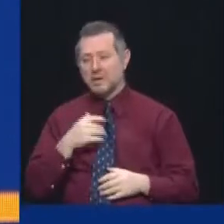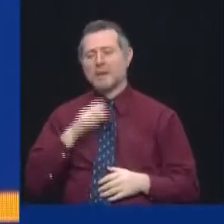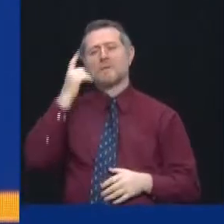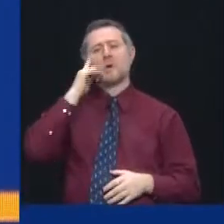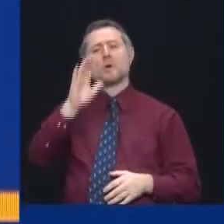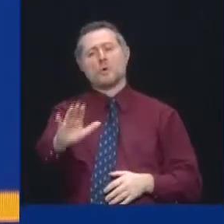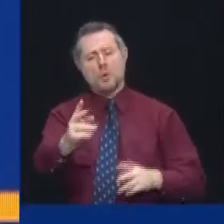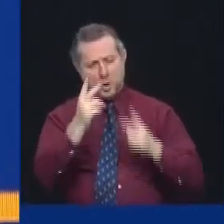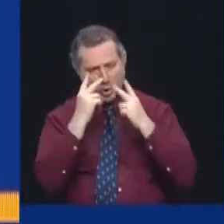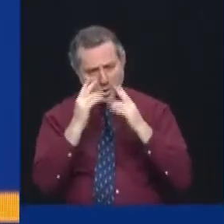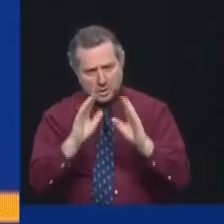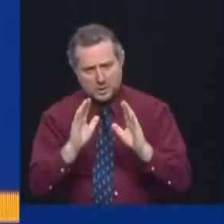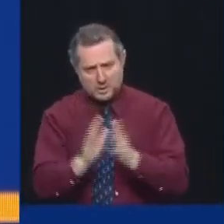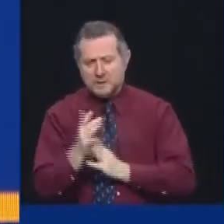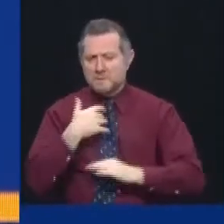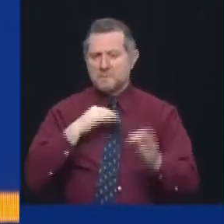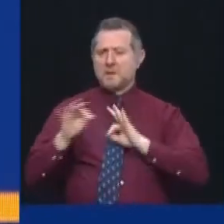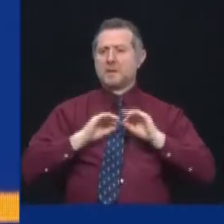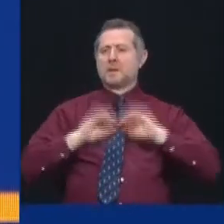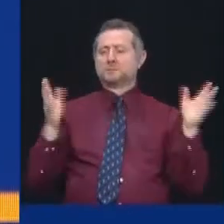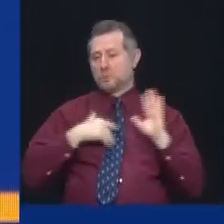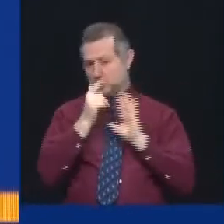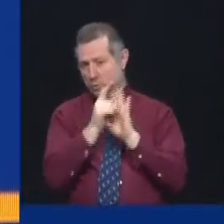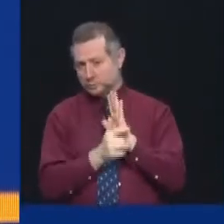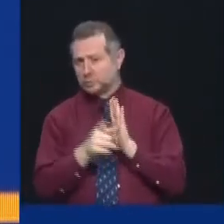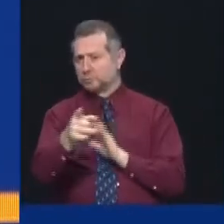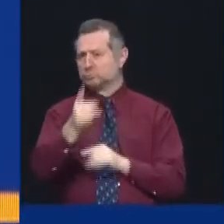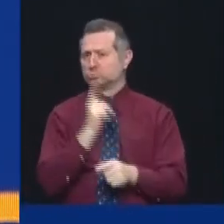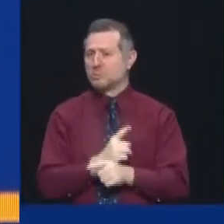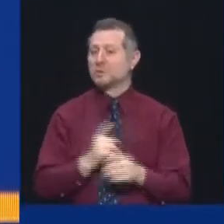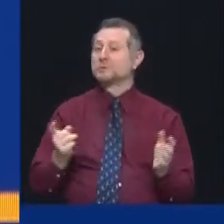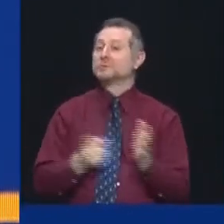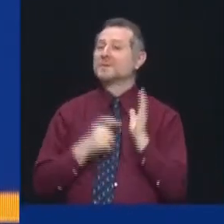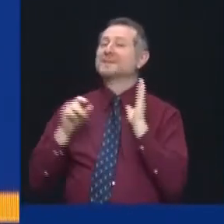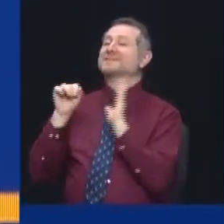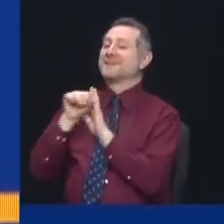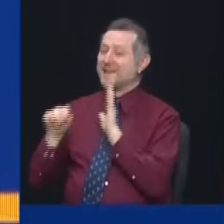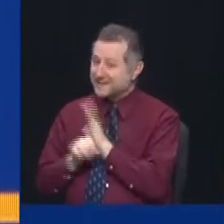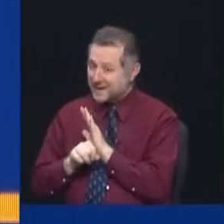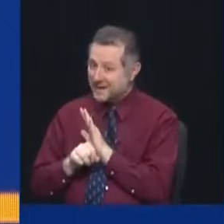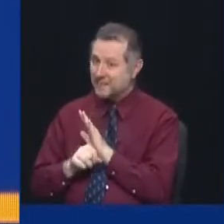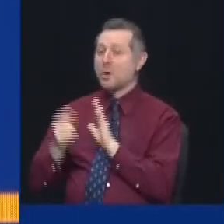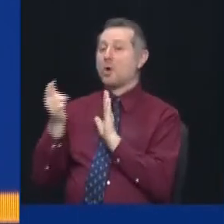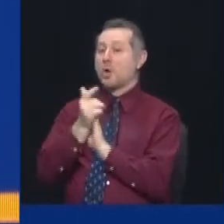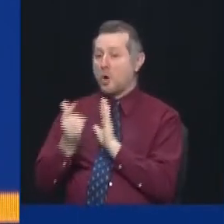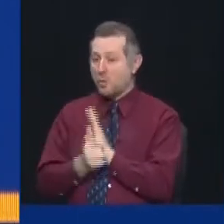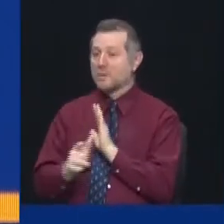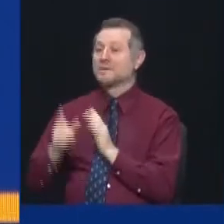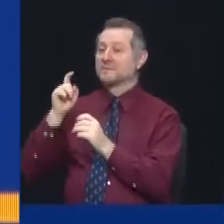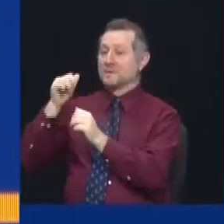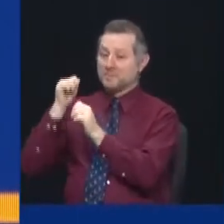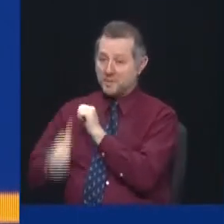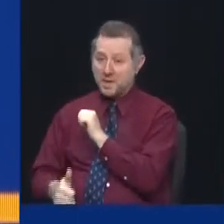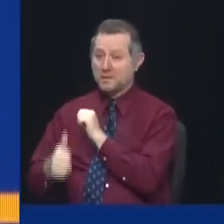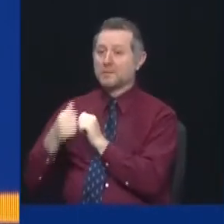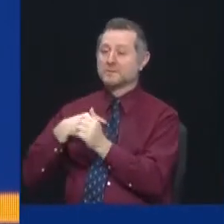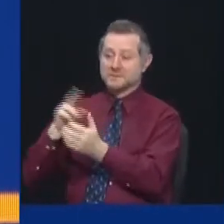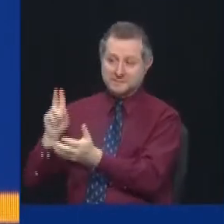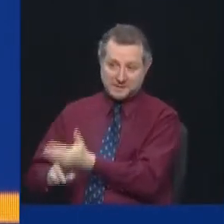time to renew that legacy and renew that gift and build back. Is it going to be hard?